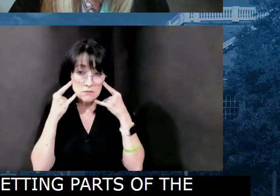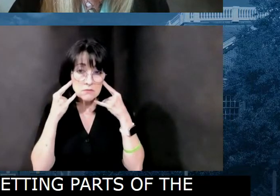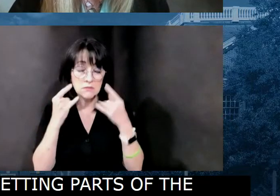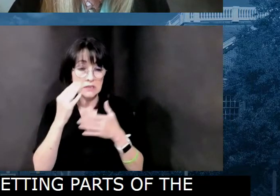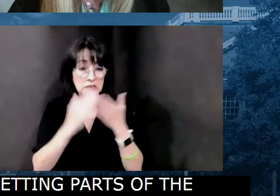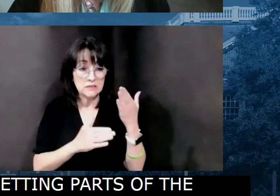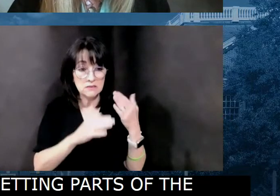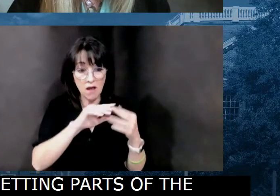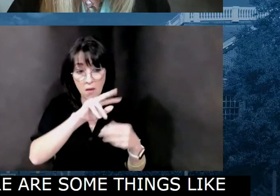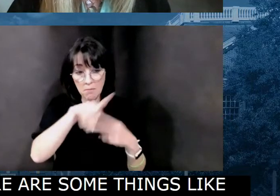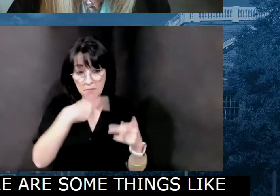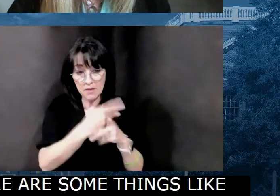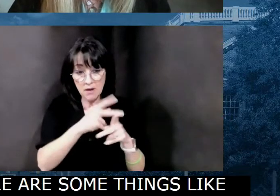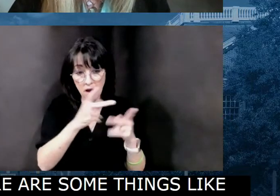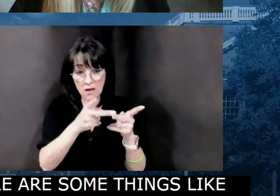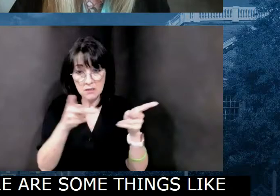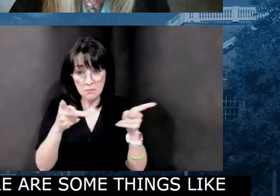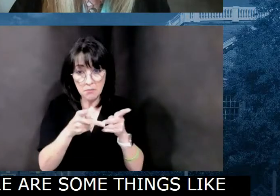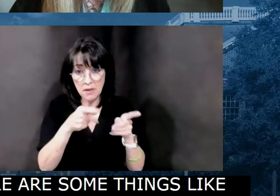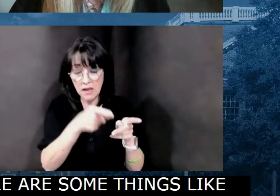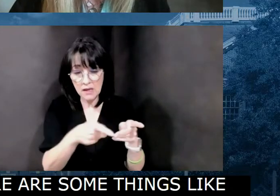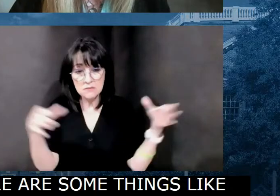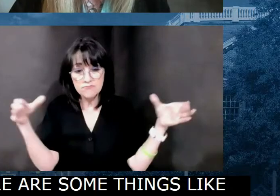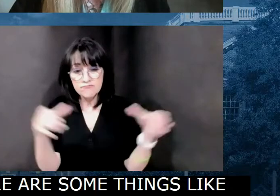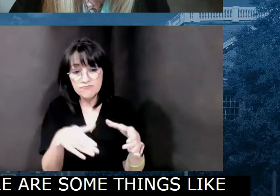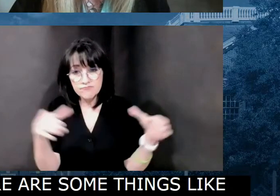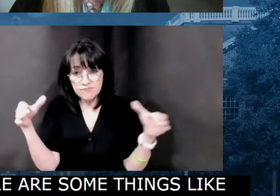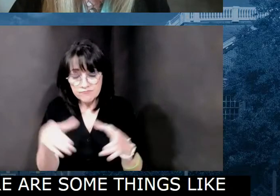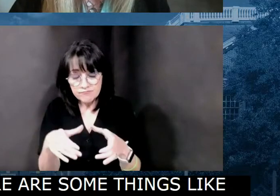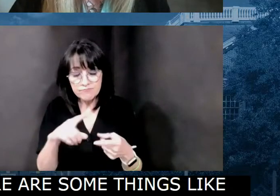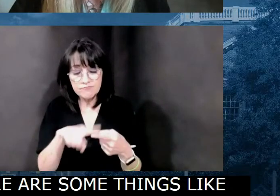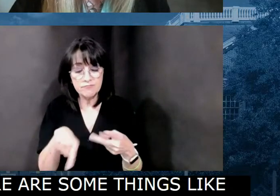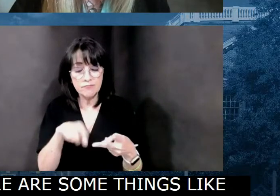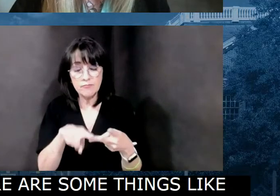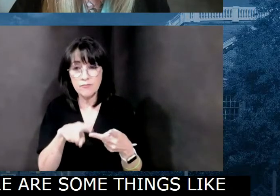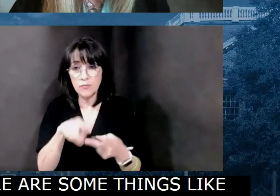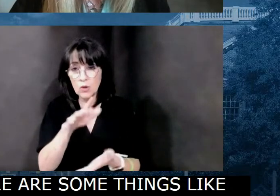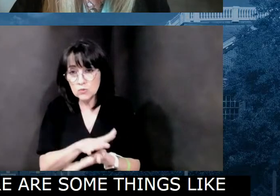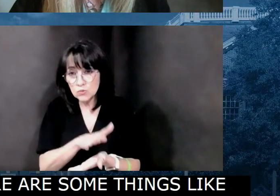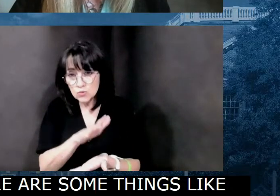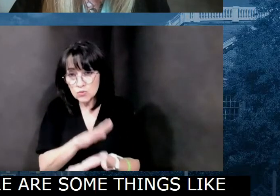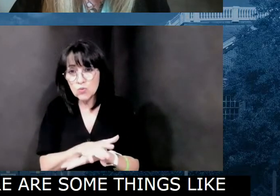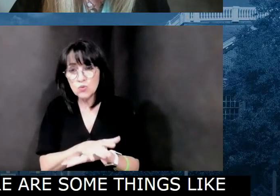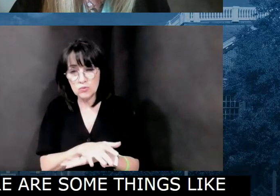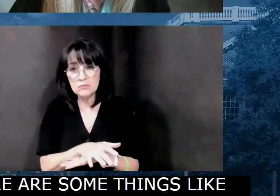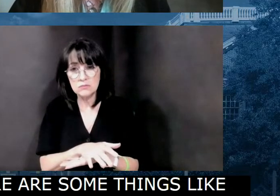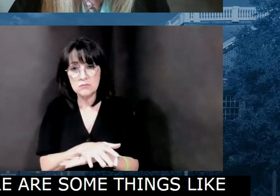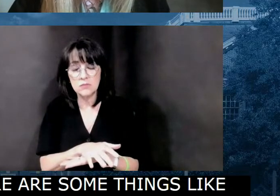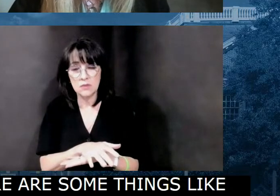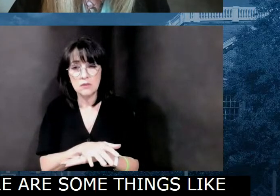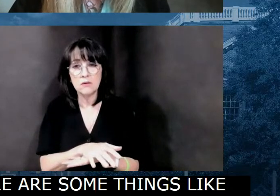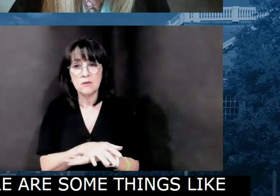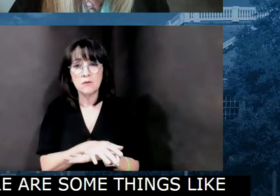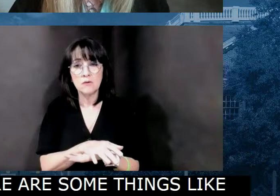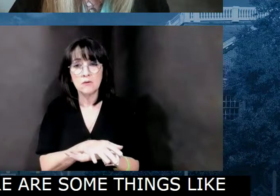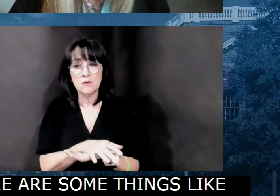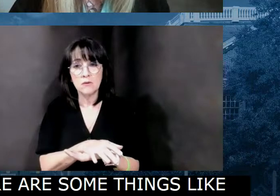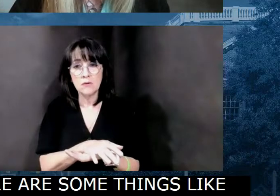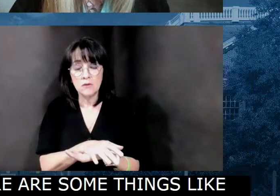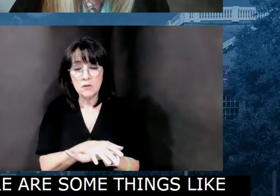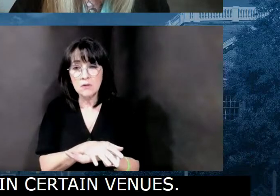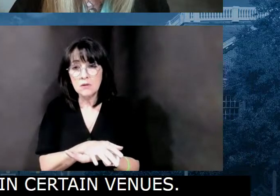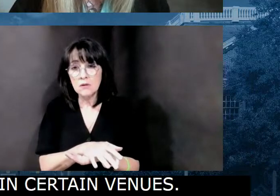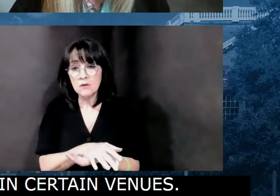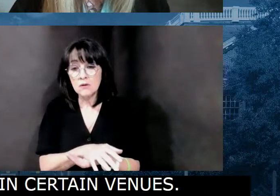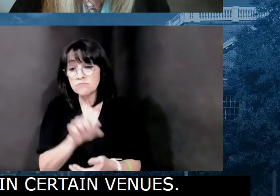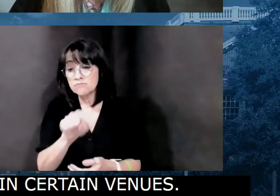venues, congregate settings, in schools, etc. There's also a number of things that we've done under